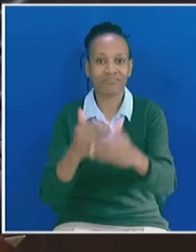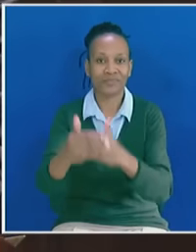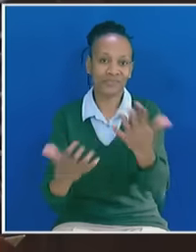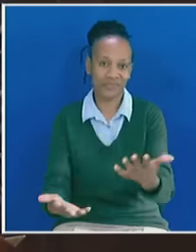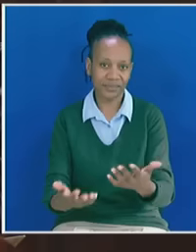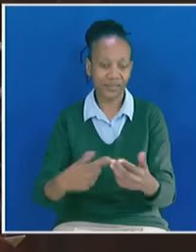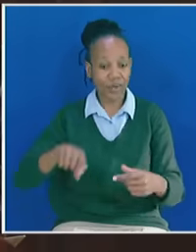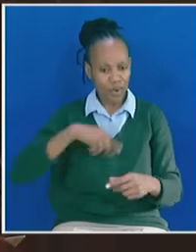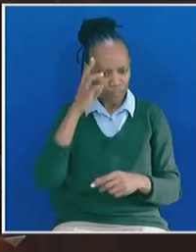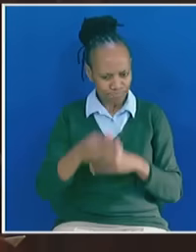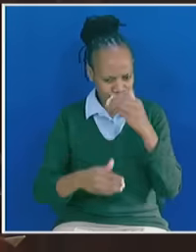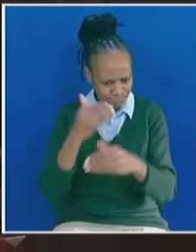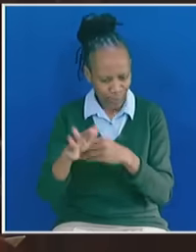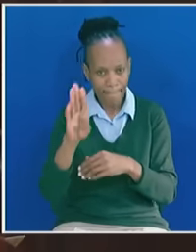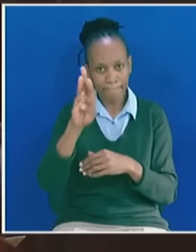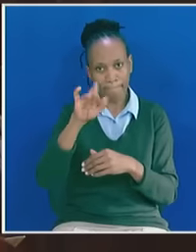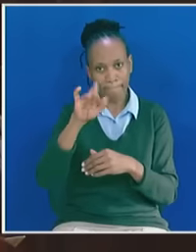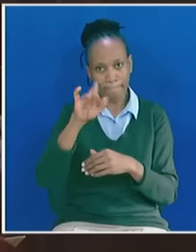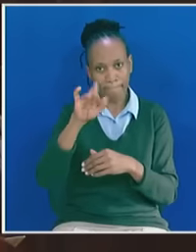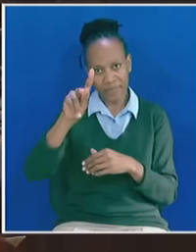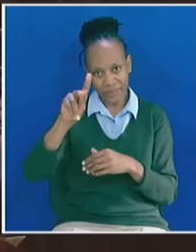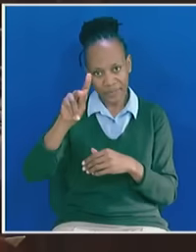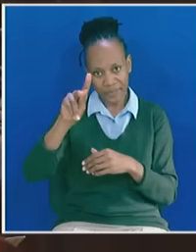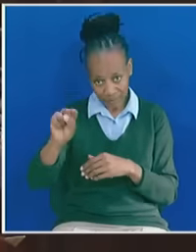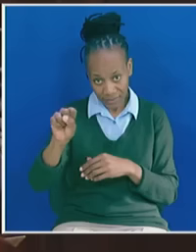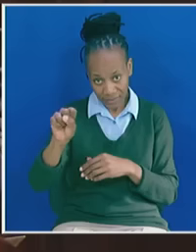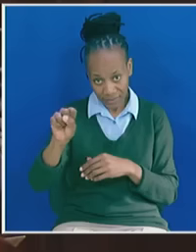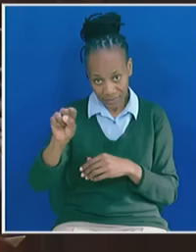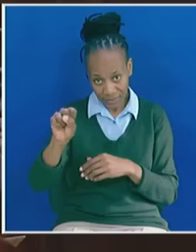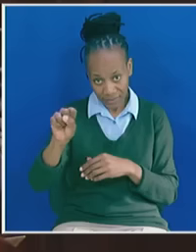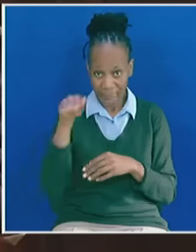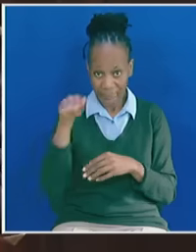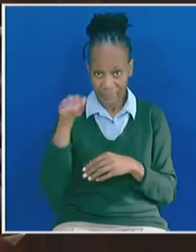continue working close with the BRICS member states and within the UN family.